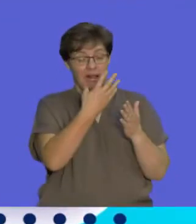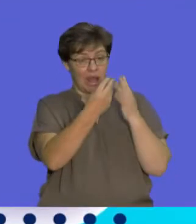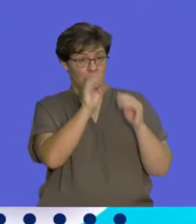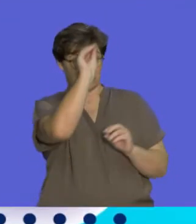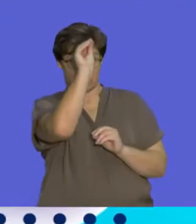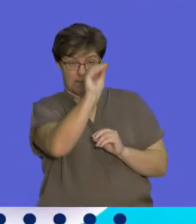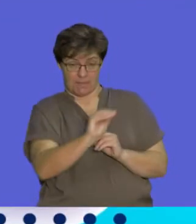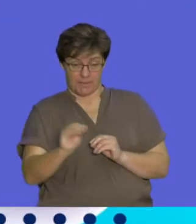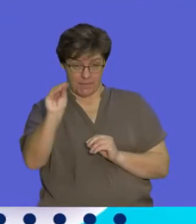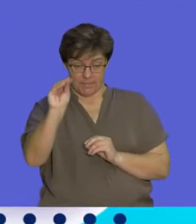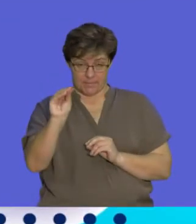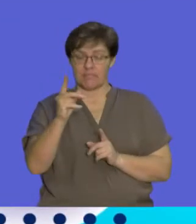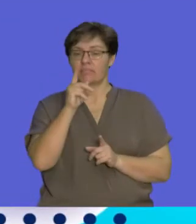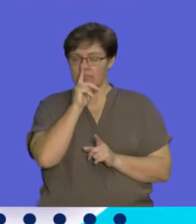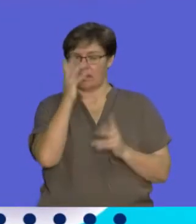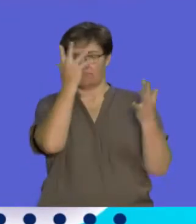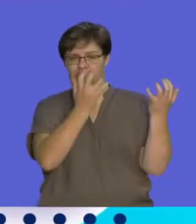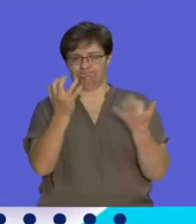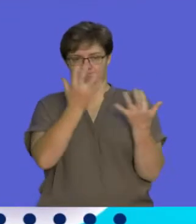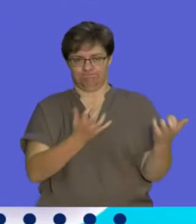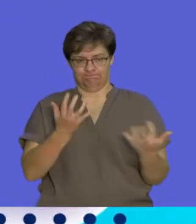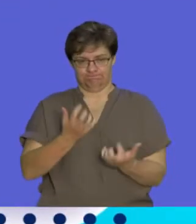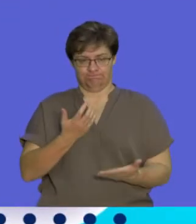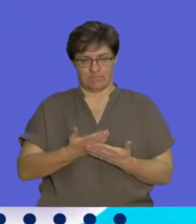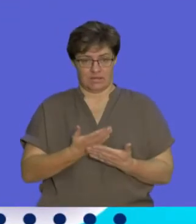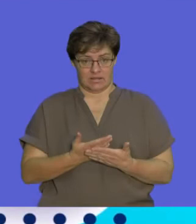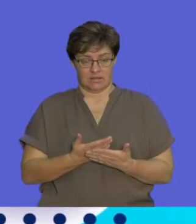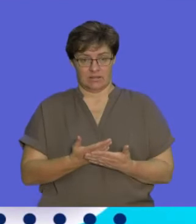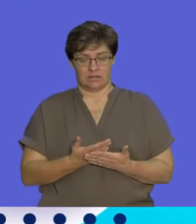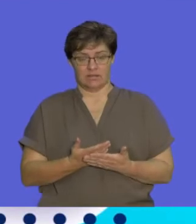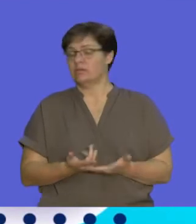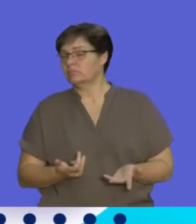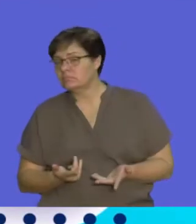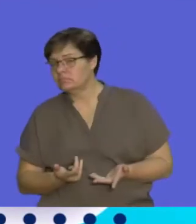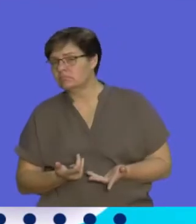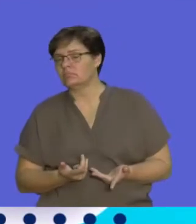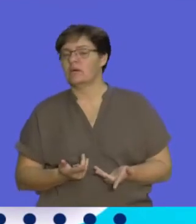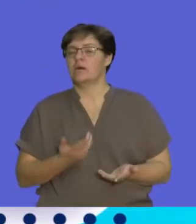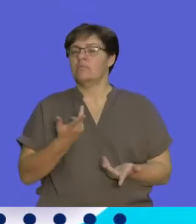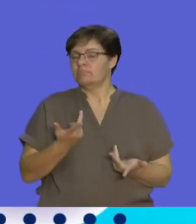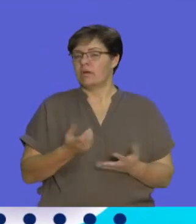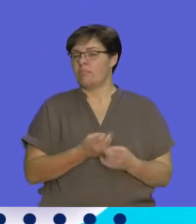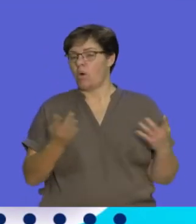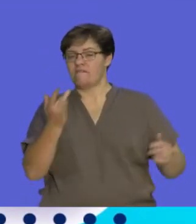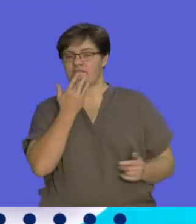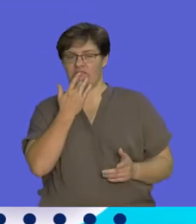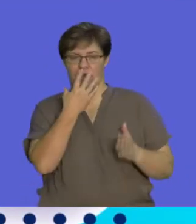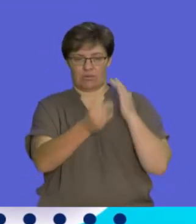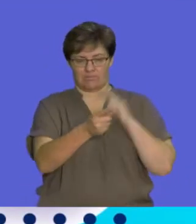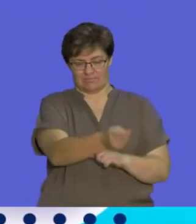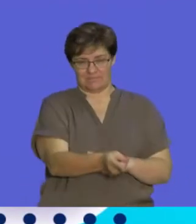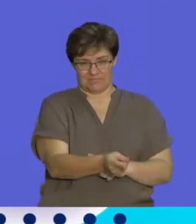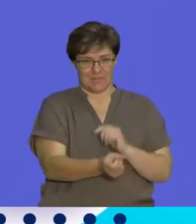outcomes and then helps us to do some calculations in terms of what could be the most favorable